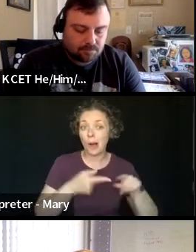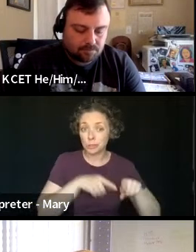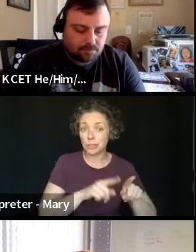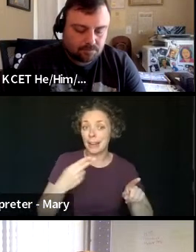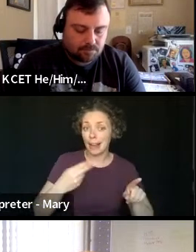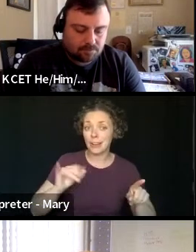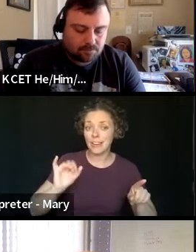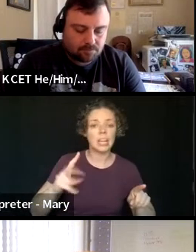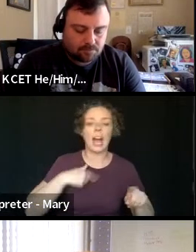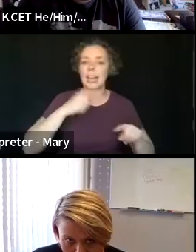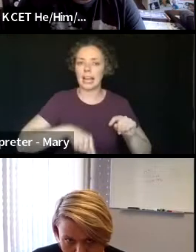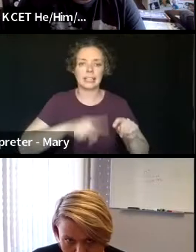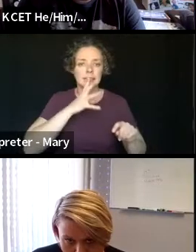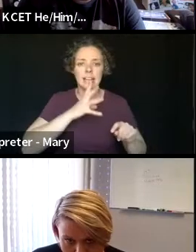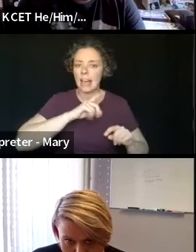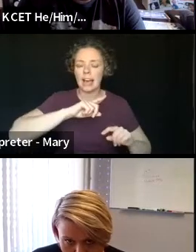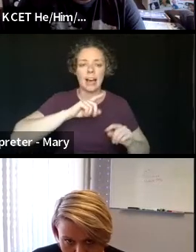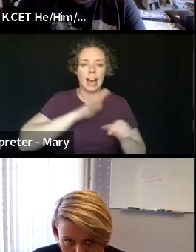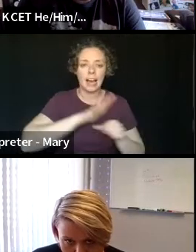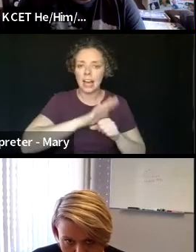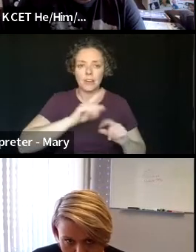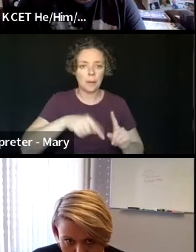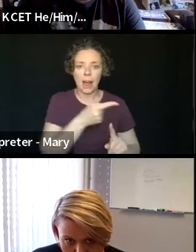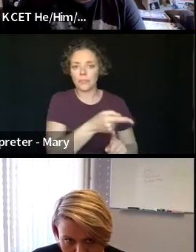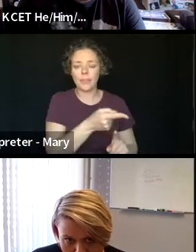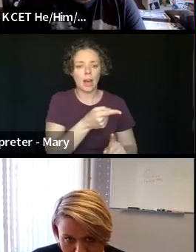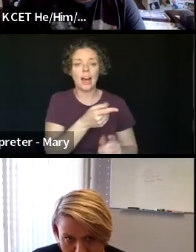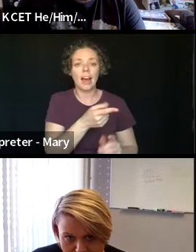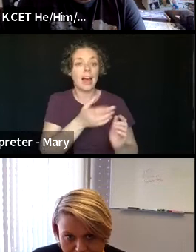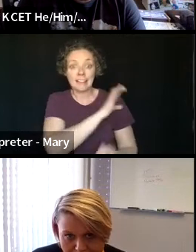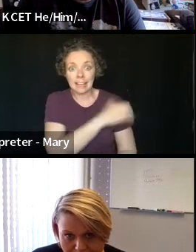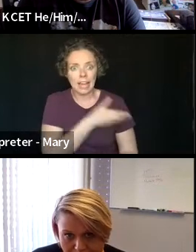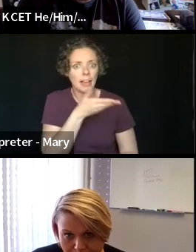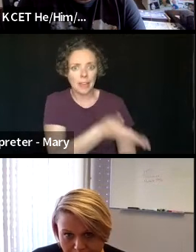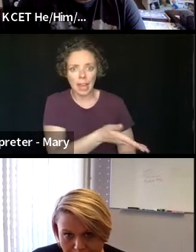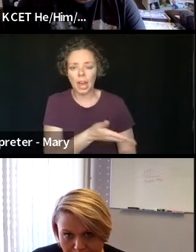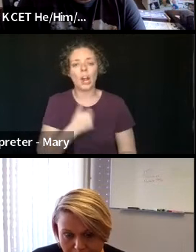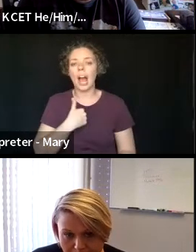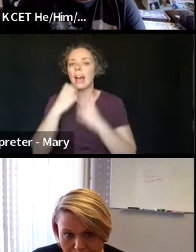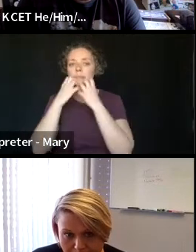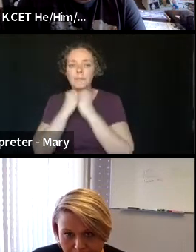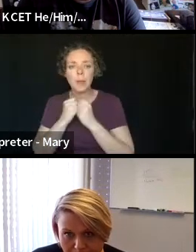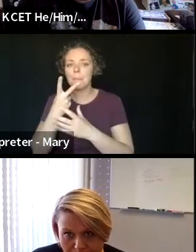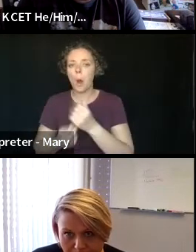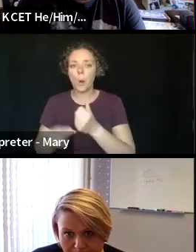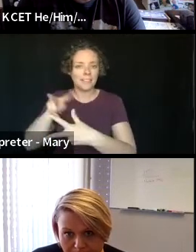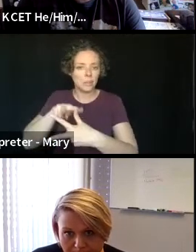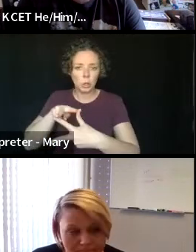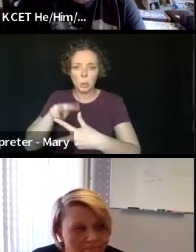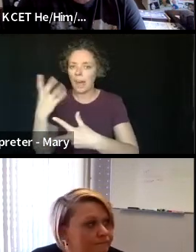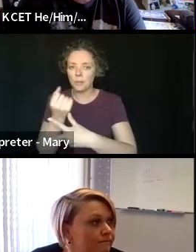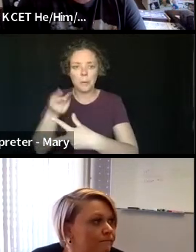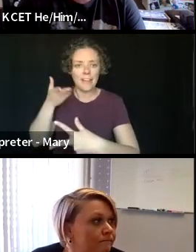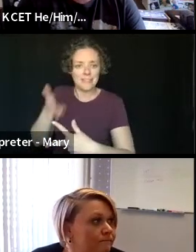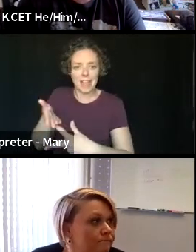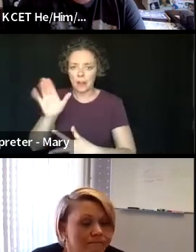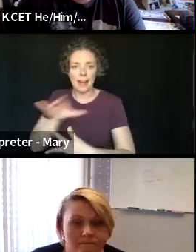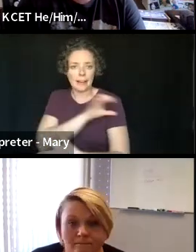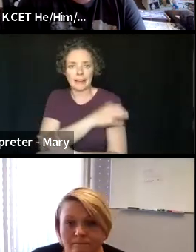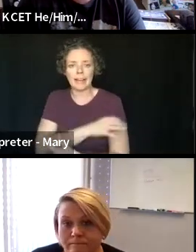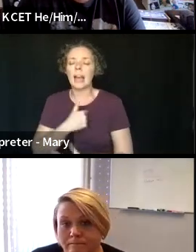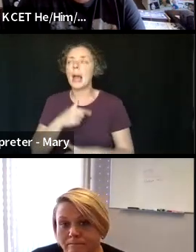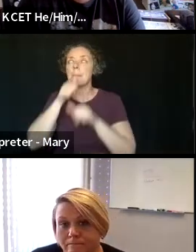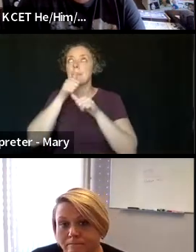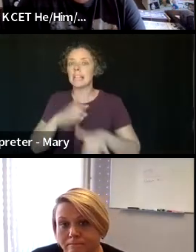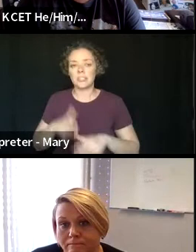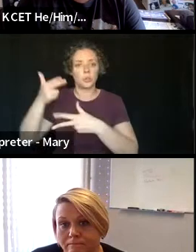KU Midtown Clinic and the amazing providers that are there, and I adore both of you and everyone else that's there at that clinic, and blessed to call them friends,